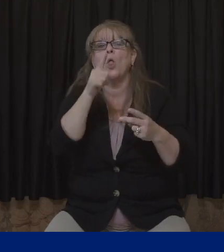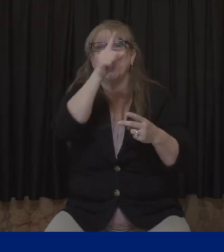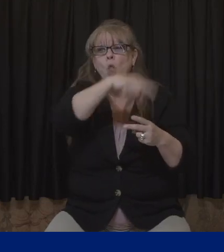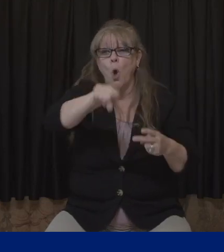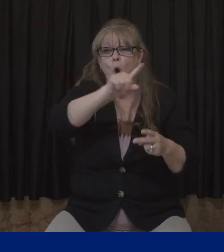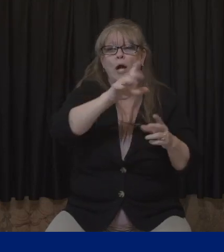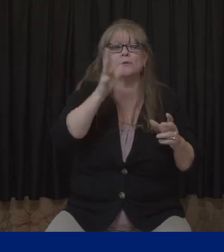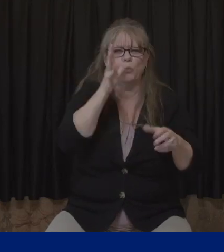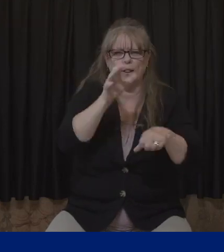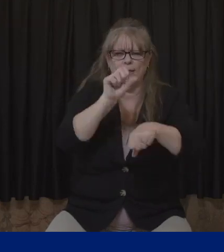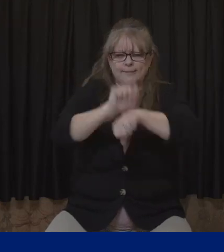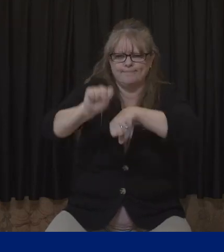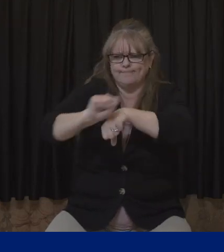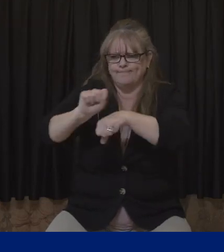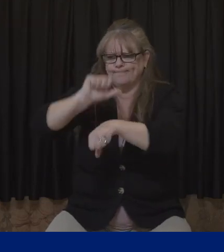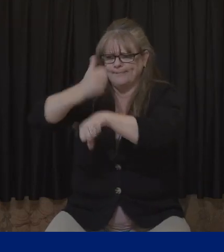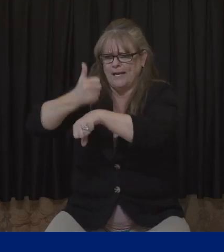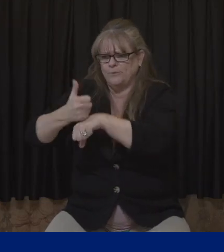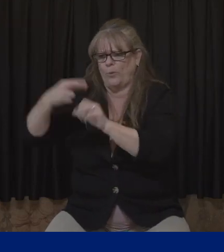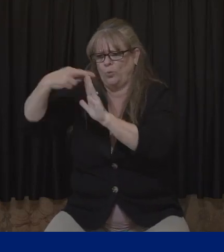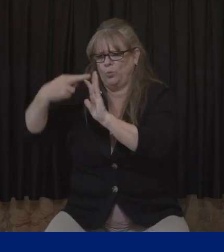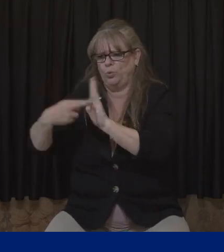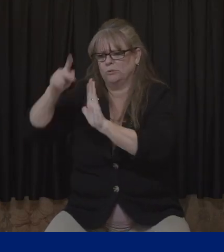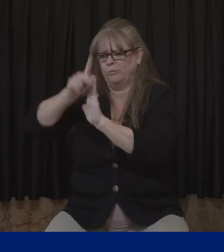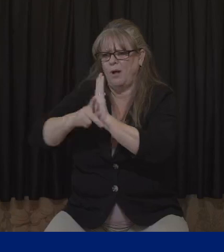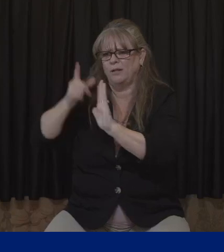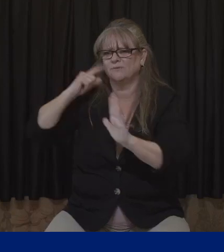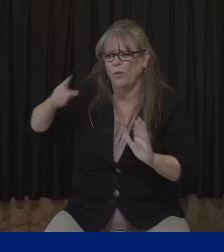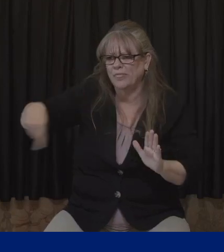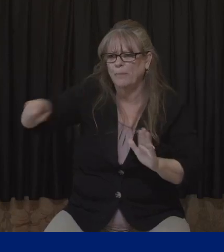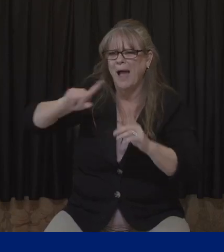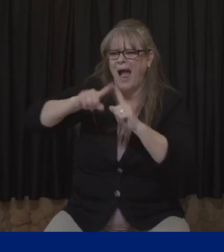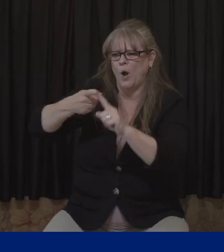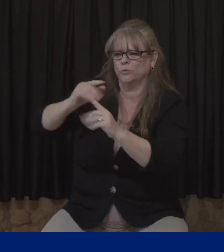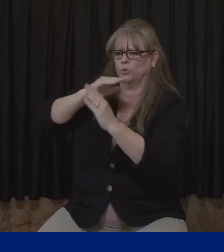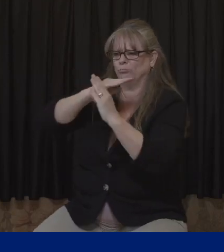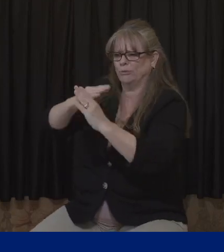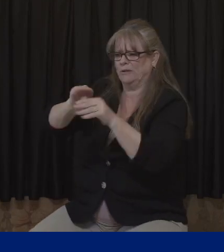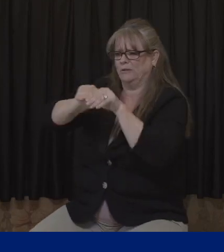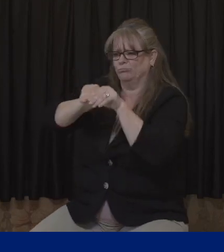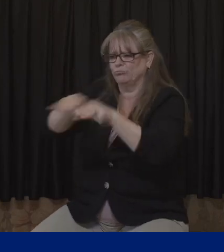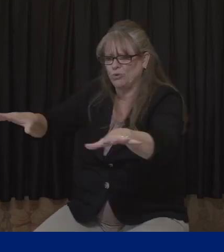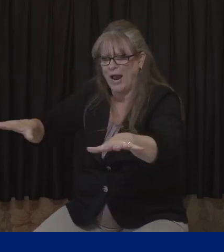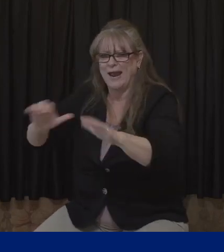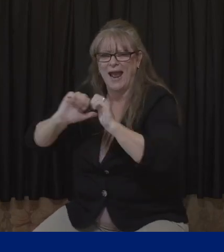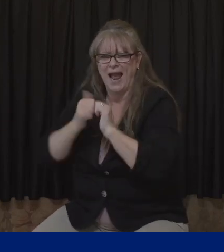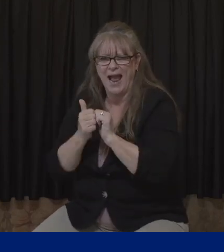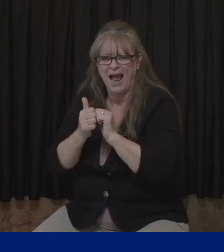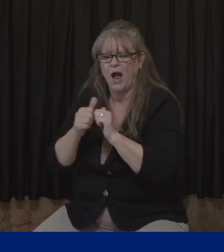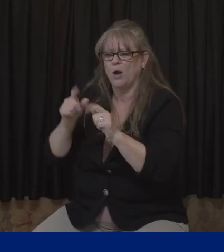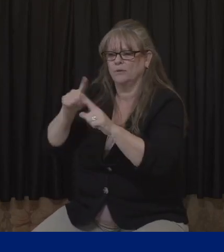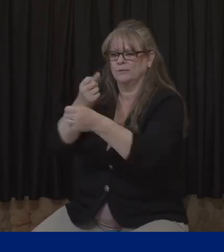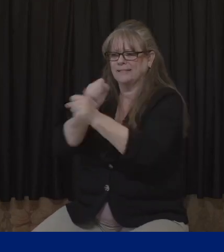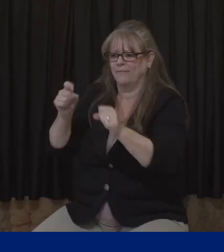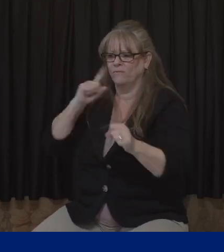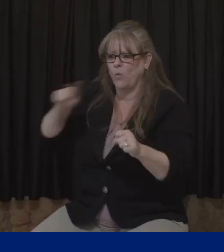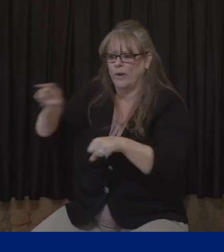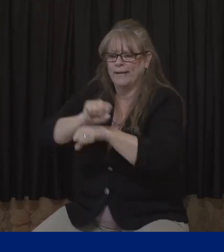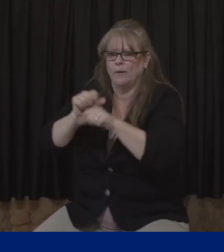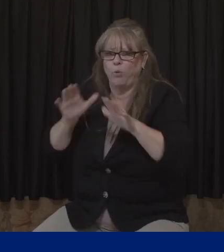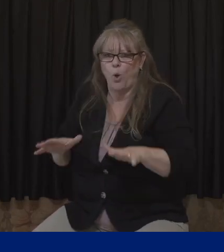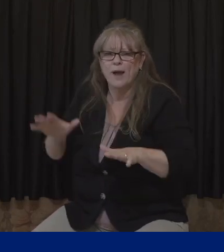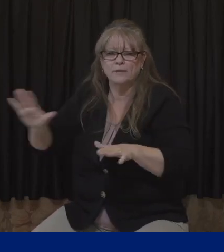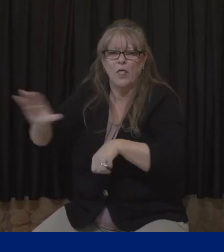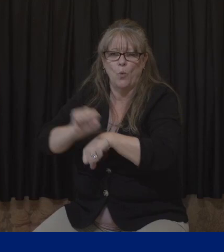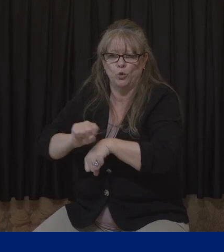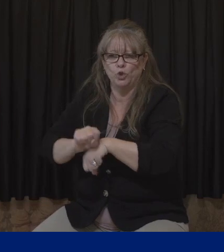so that we can have site-based response, ideally, to an outbreak, if needed, community-based response, and hopefully